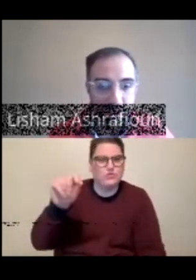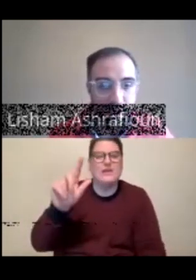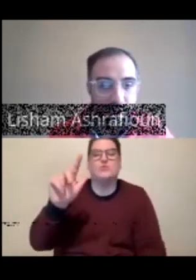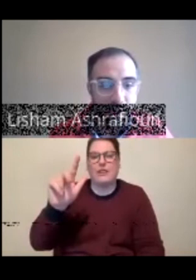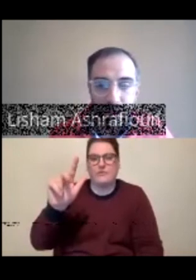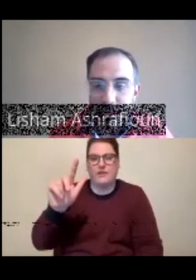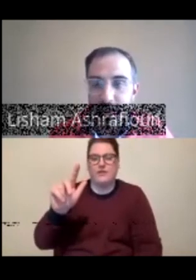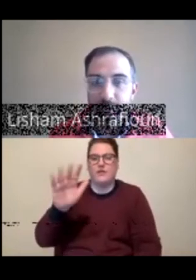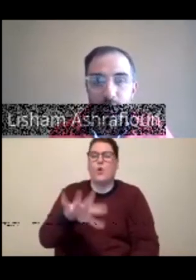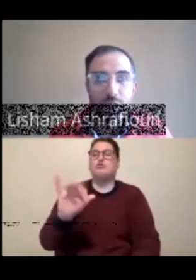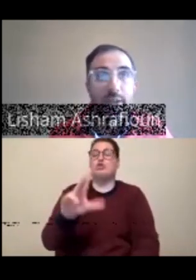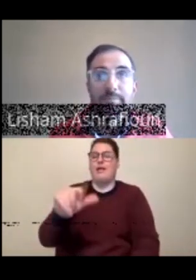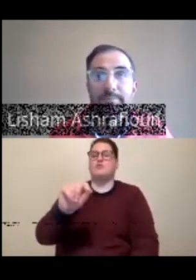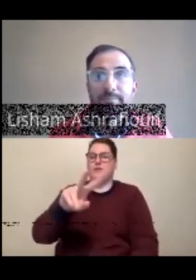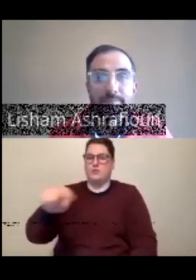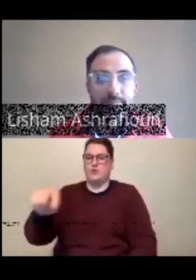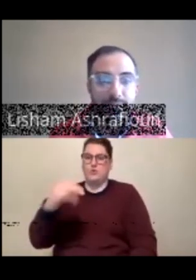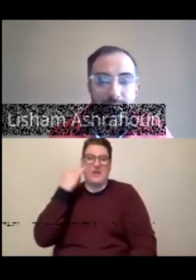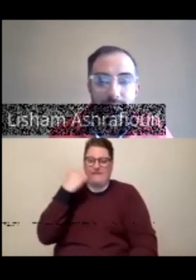just fund it on the first shot.